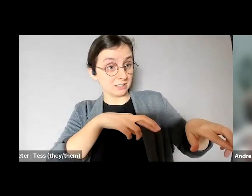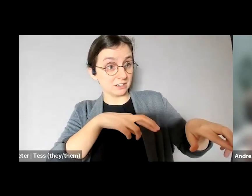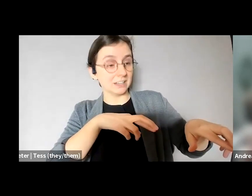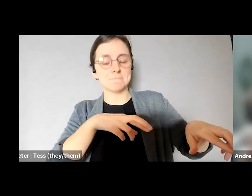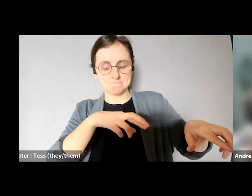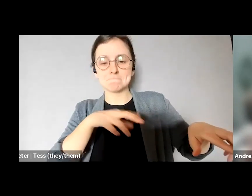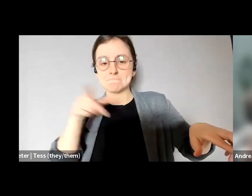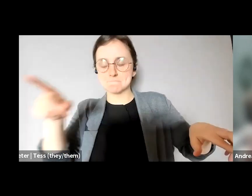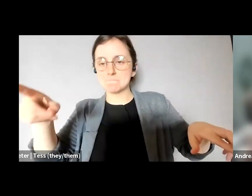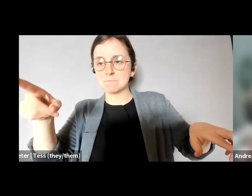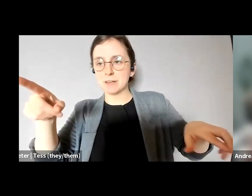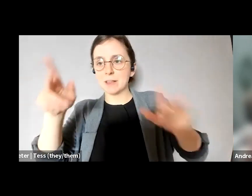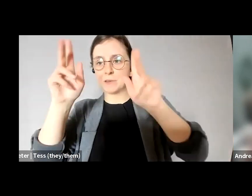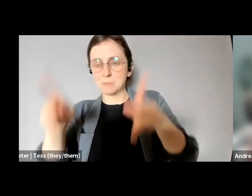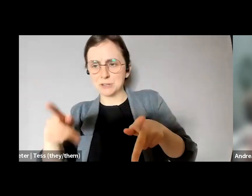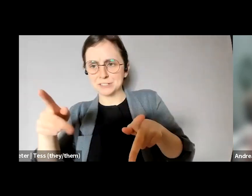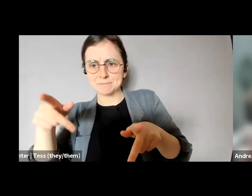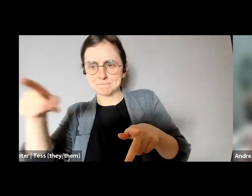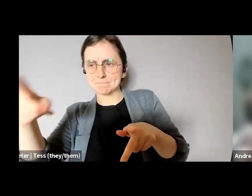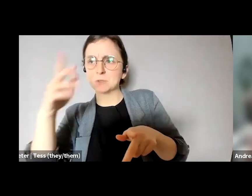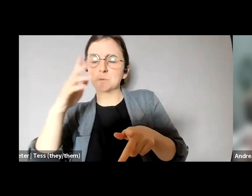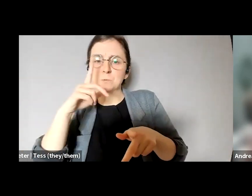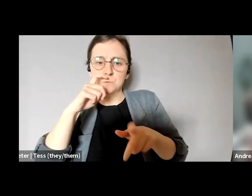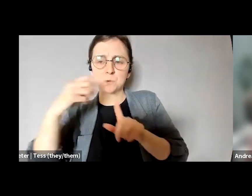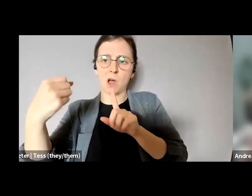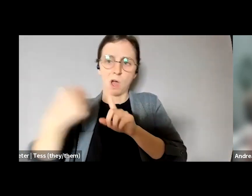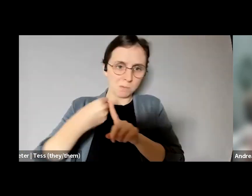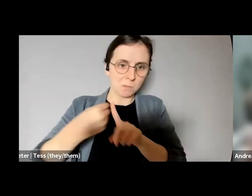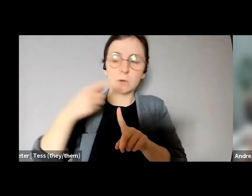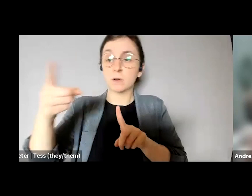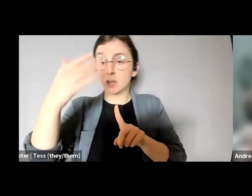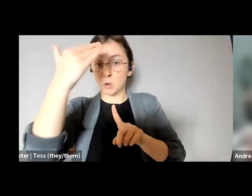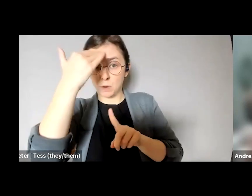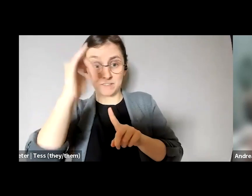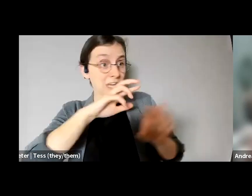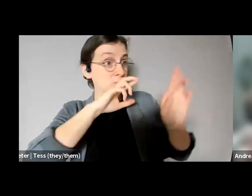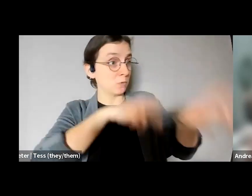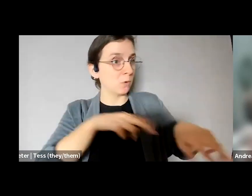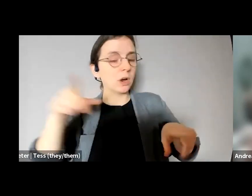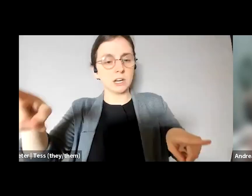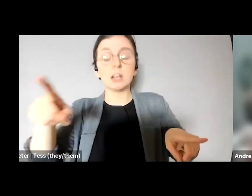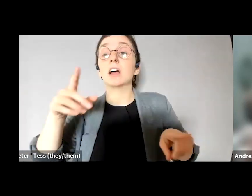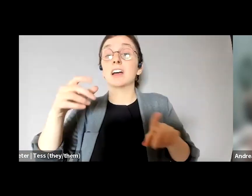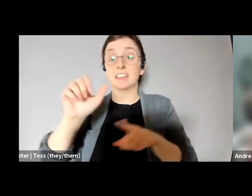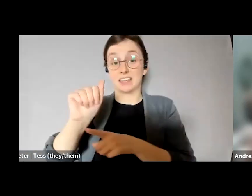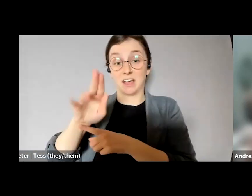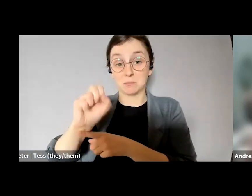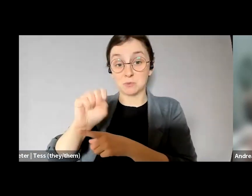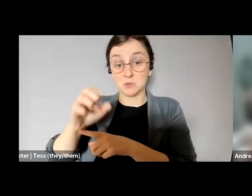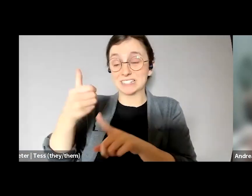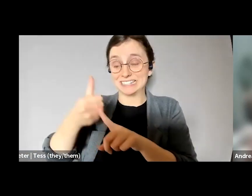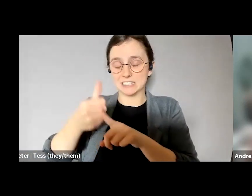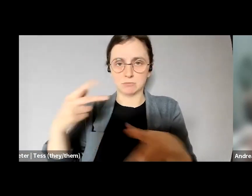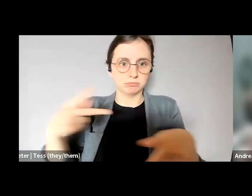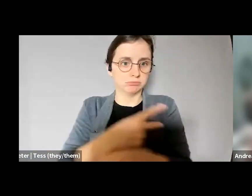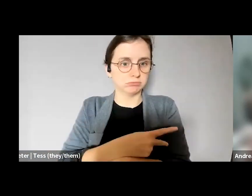is aware of the reporting, there could be even greater repercussions. And we could see the same here if information is shared